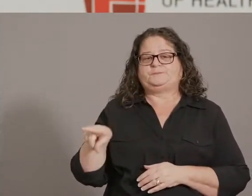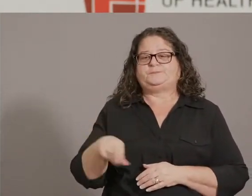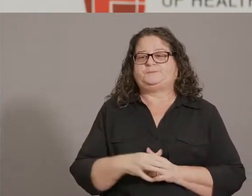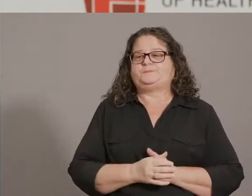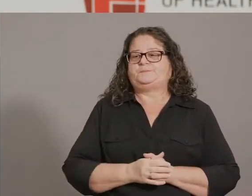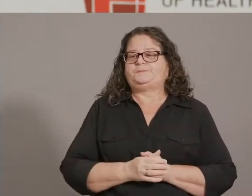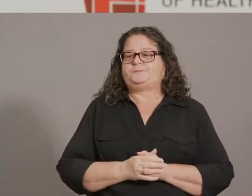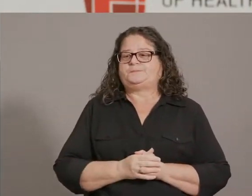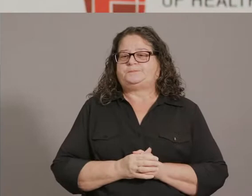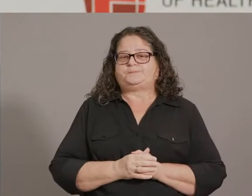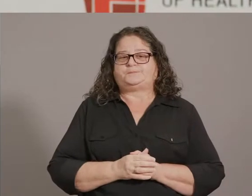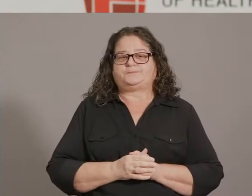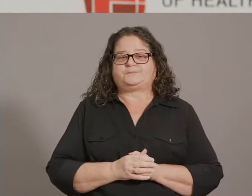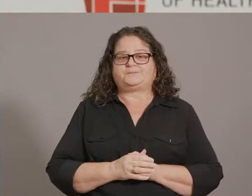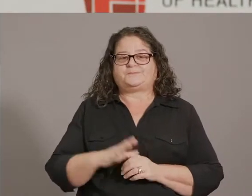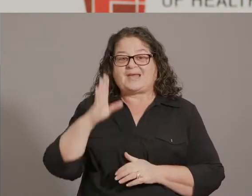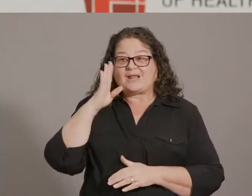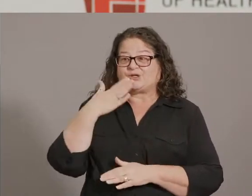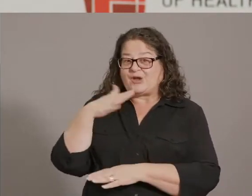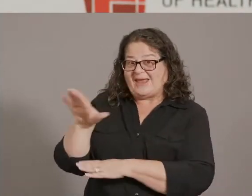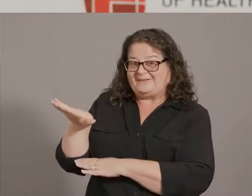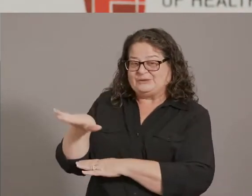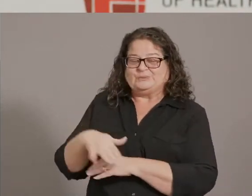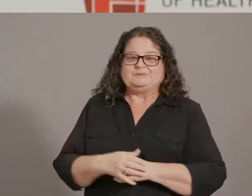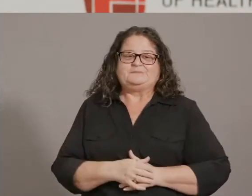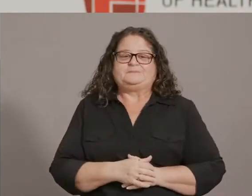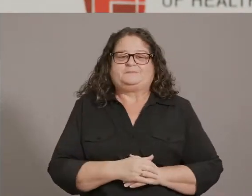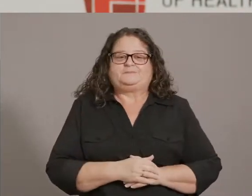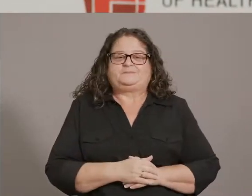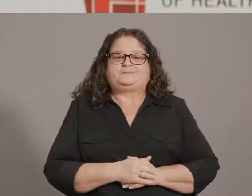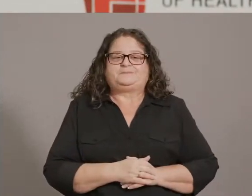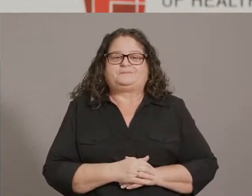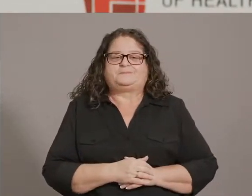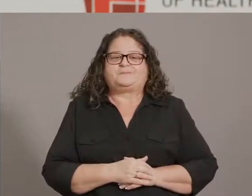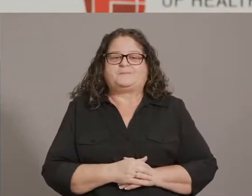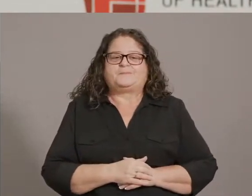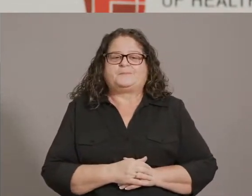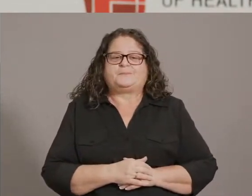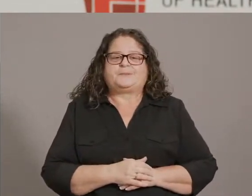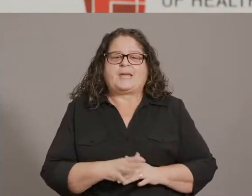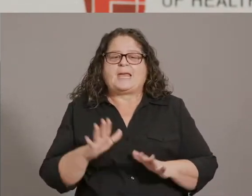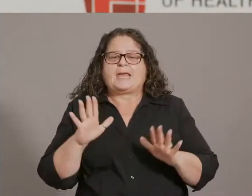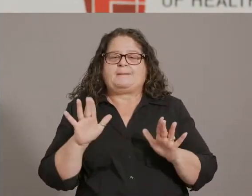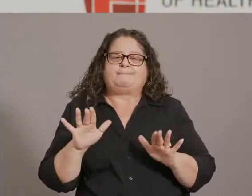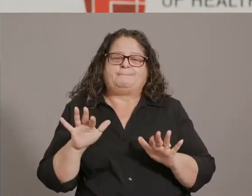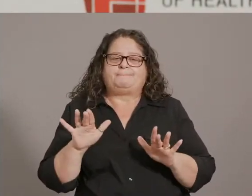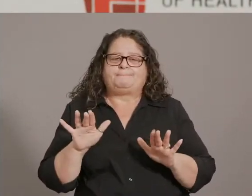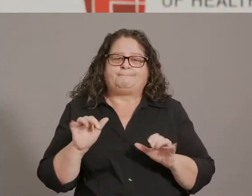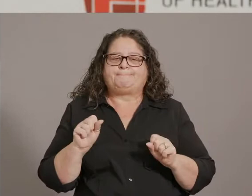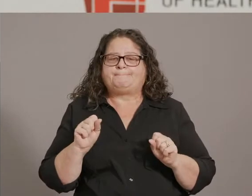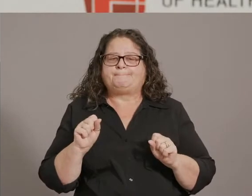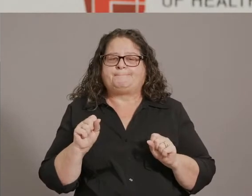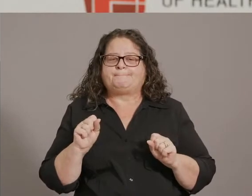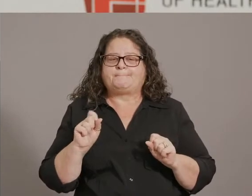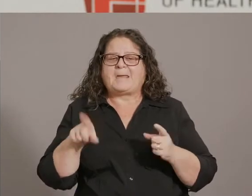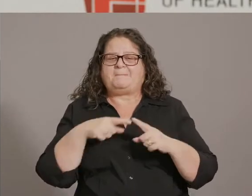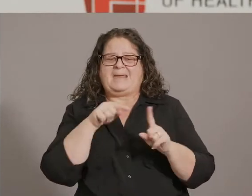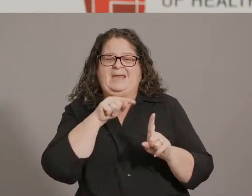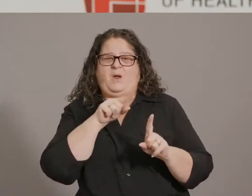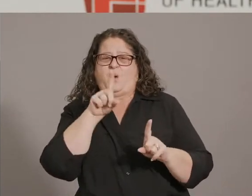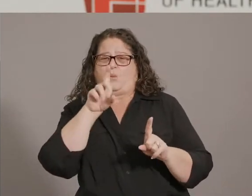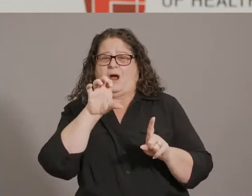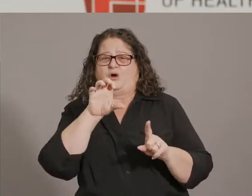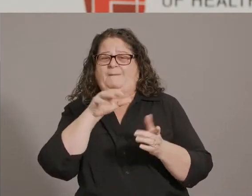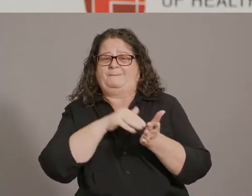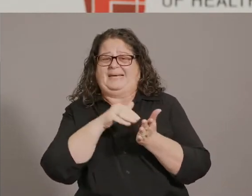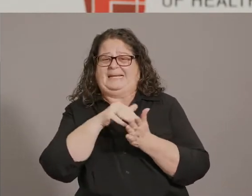Hello, Dr. Chris. Good afternoon. So real quick, touching up on the testing, the $100 million now available, can you also address